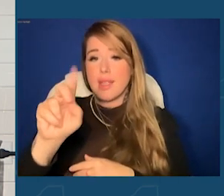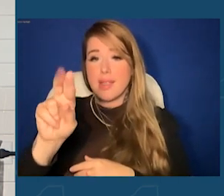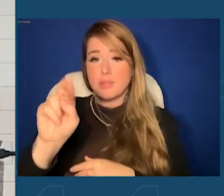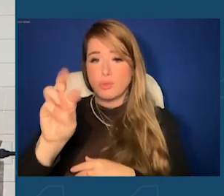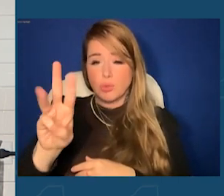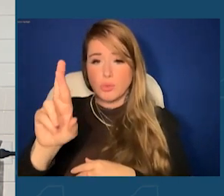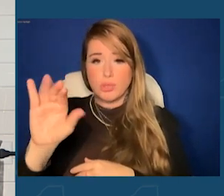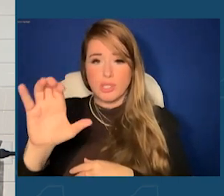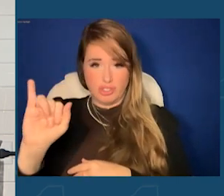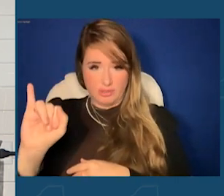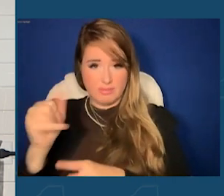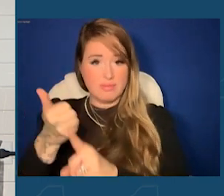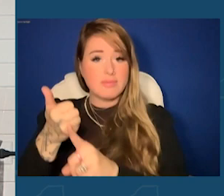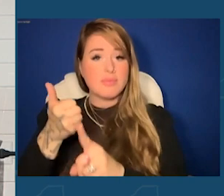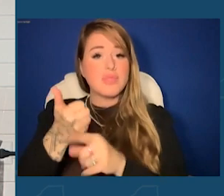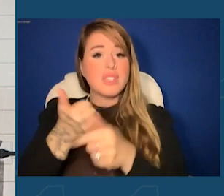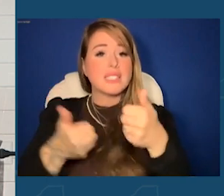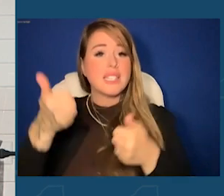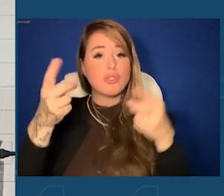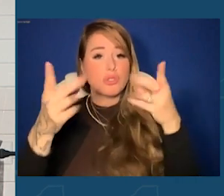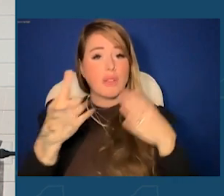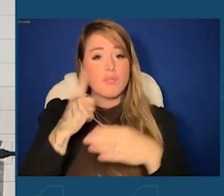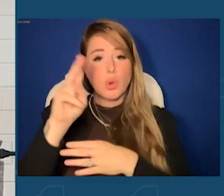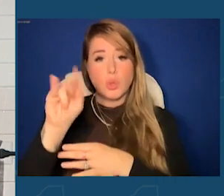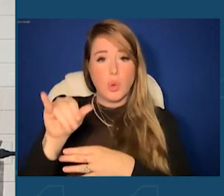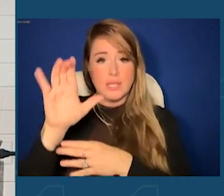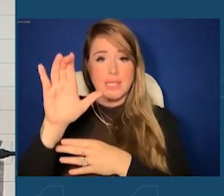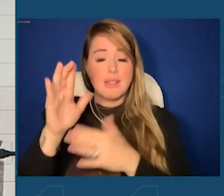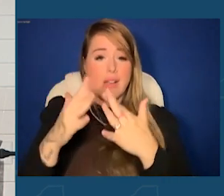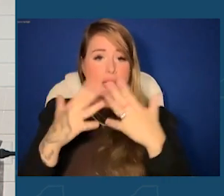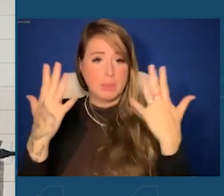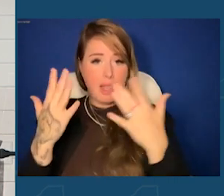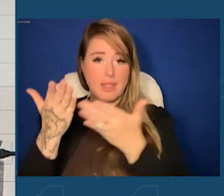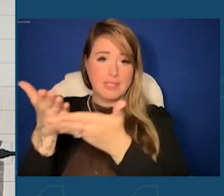executive director of the New York City Hospitality Alliance. Andrew.